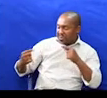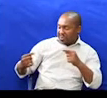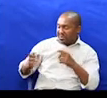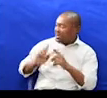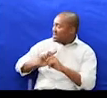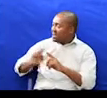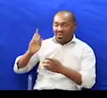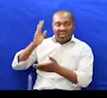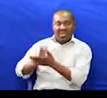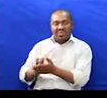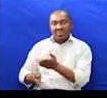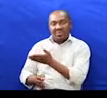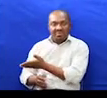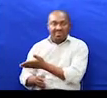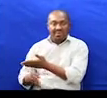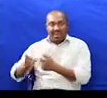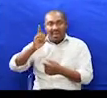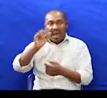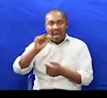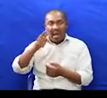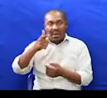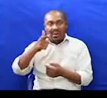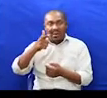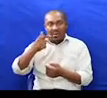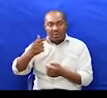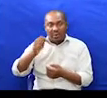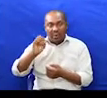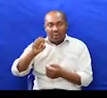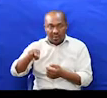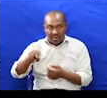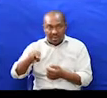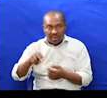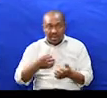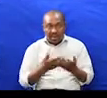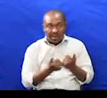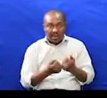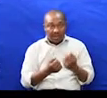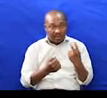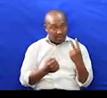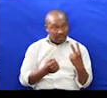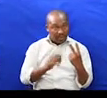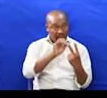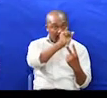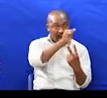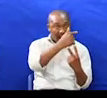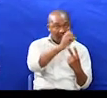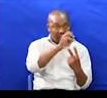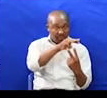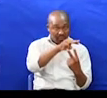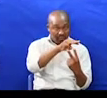different elements differ in all aspects. This aspect, the mass number of these two atoms are the